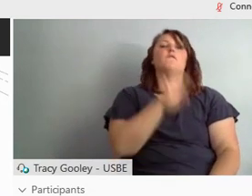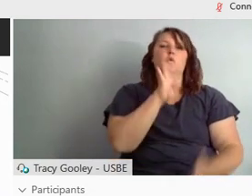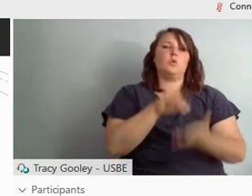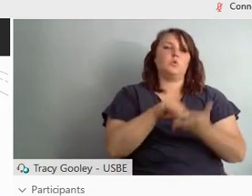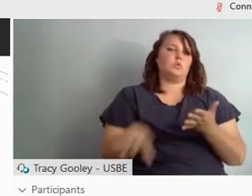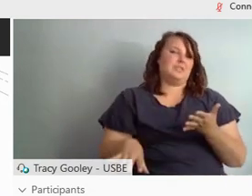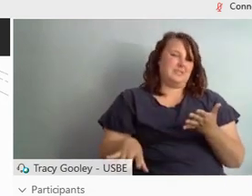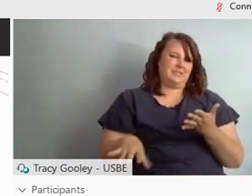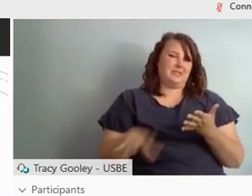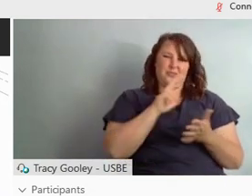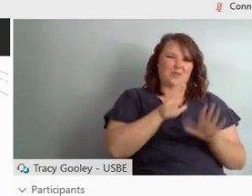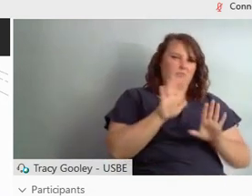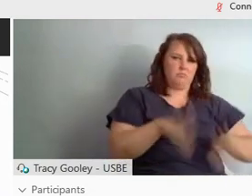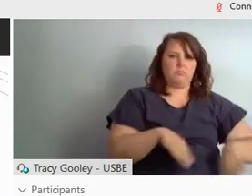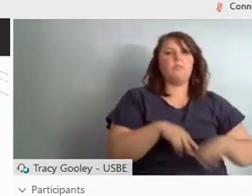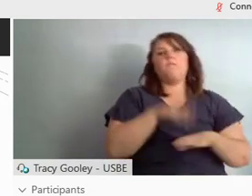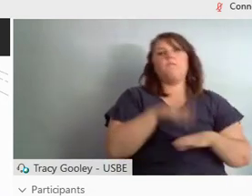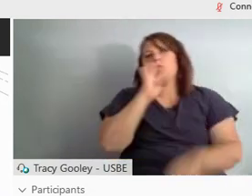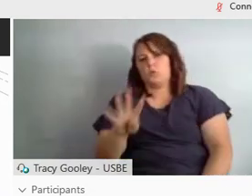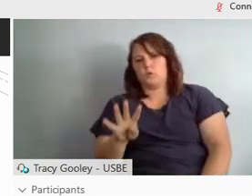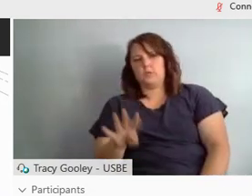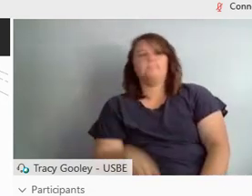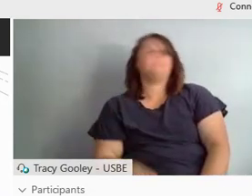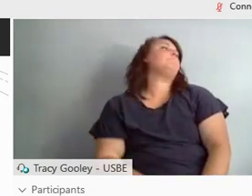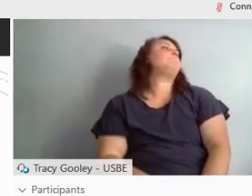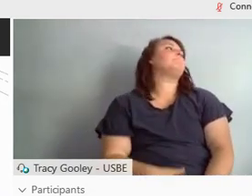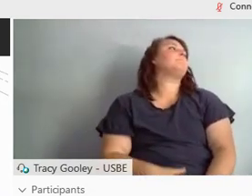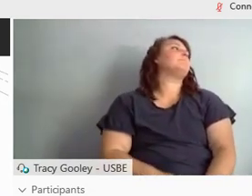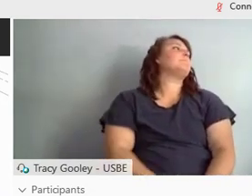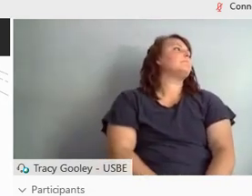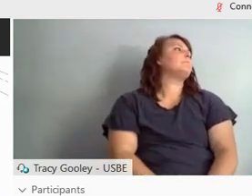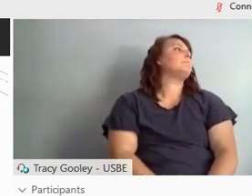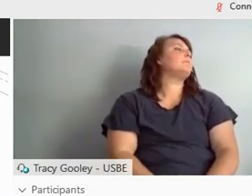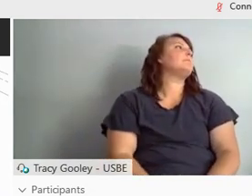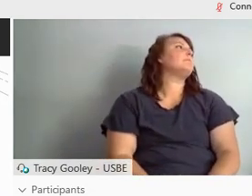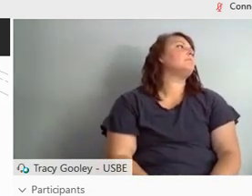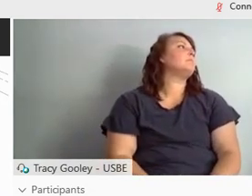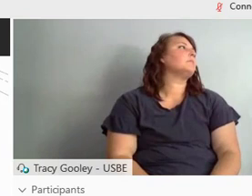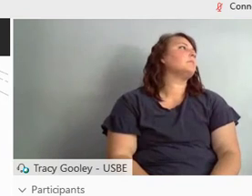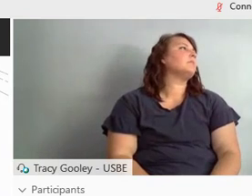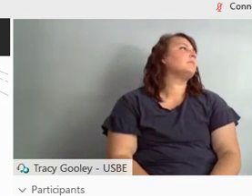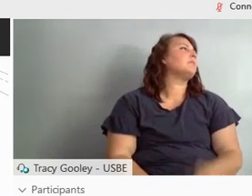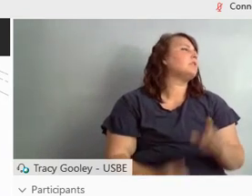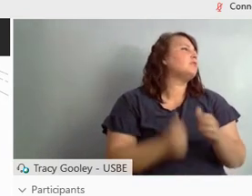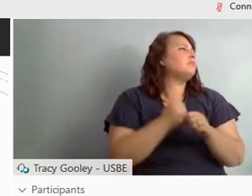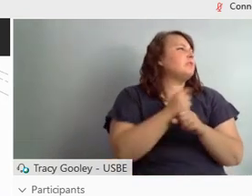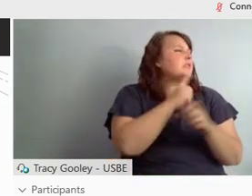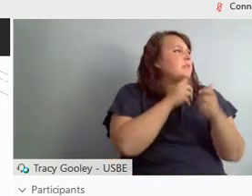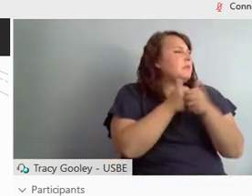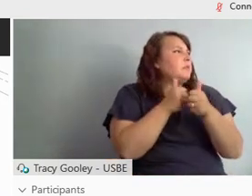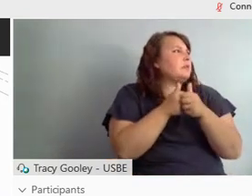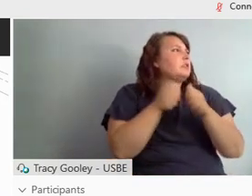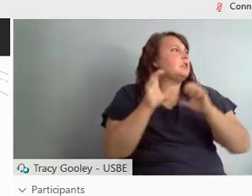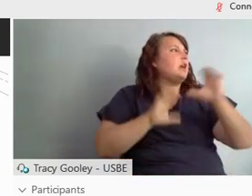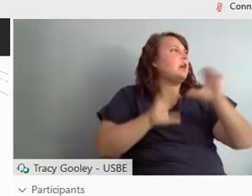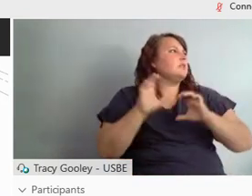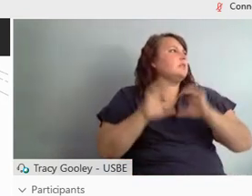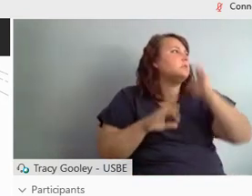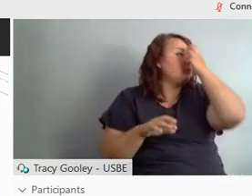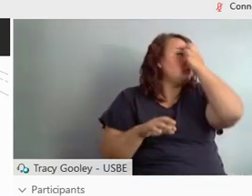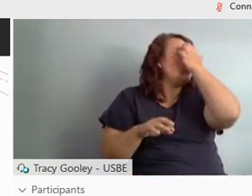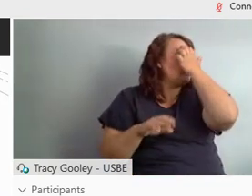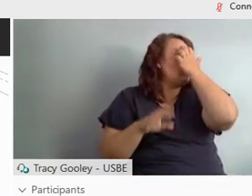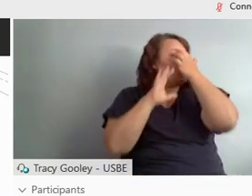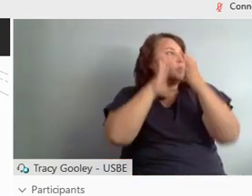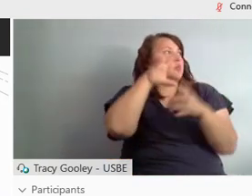4-year-old students Yes. that are attending. Just those 4-year-old students. Okay, back to a couple of questions here. I'm trying to keep up with the chat box.